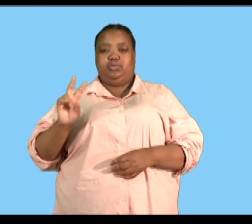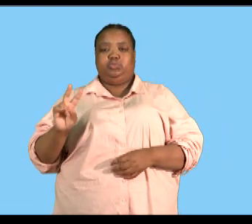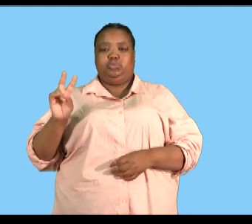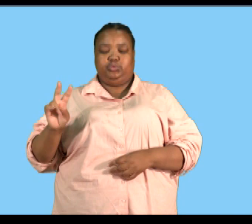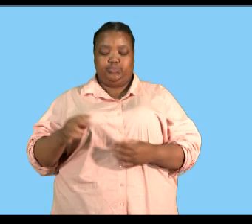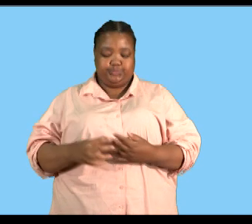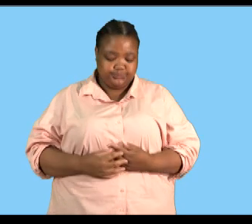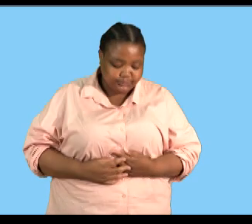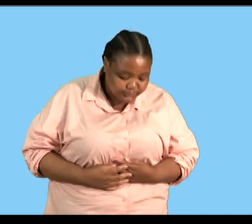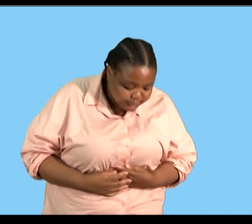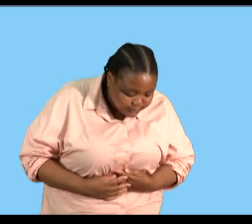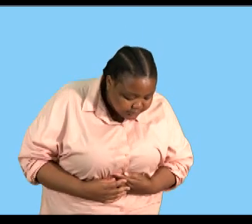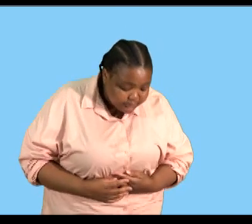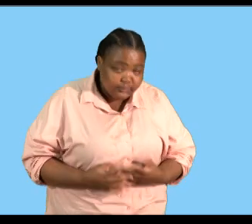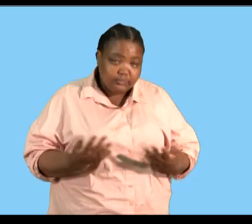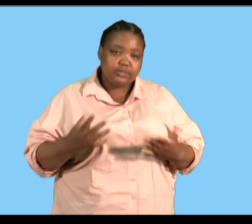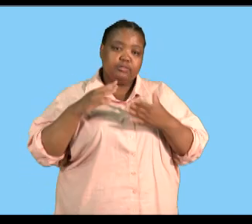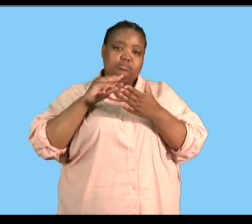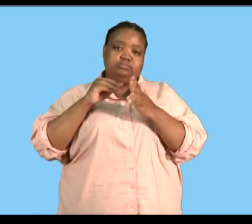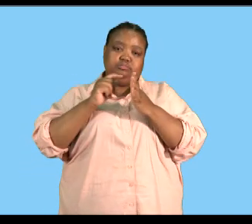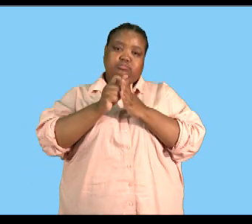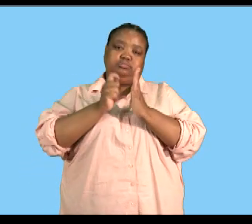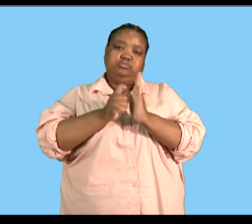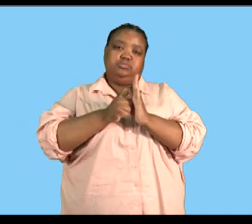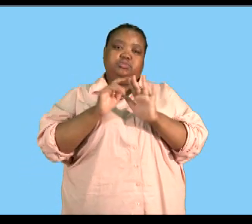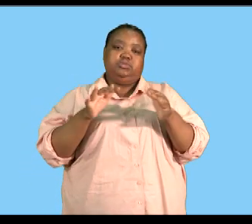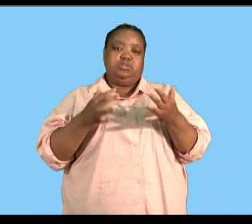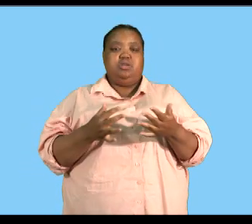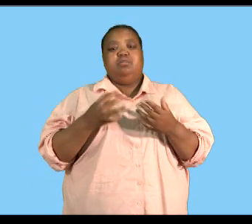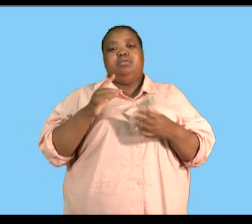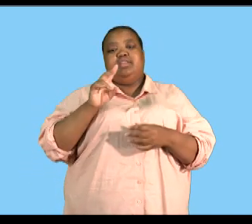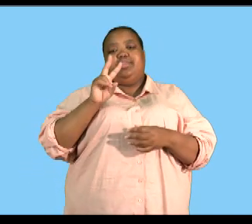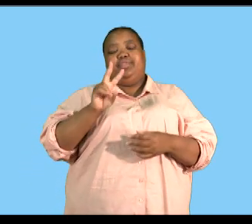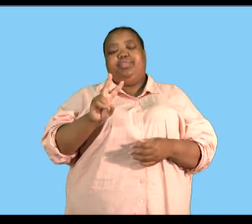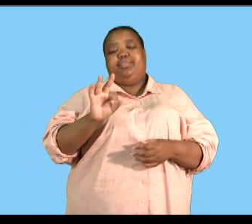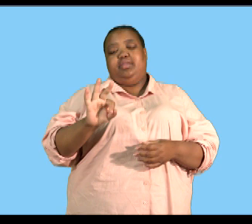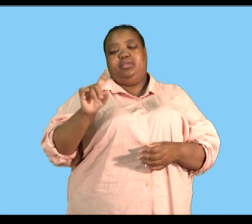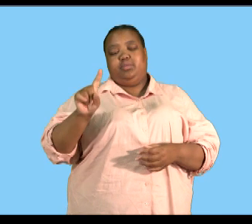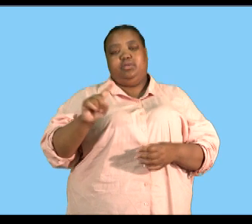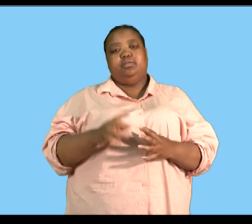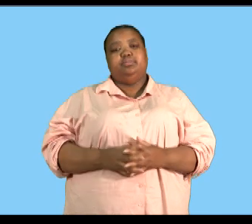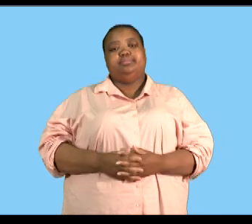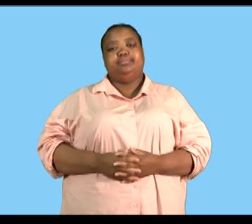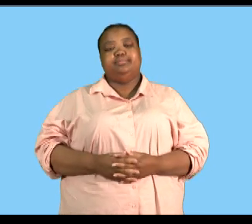31,22. So when we write this in the given context, we are going to have 31.